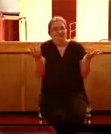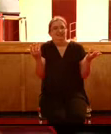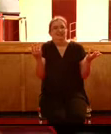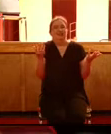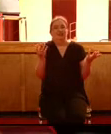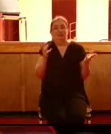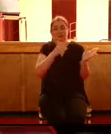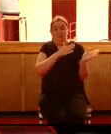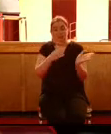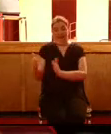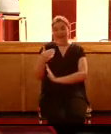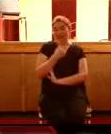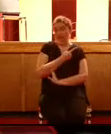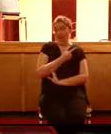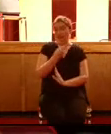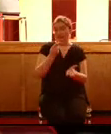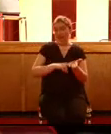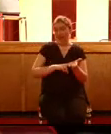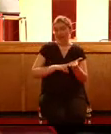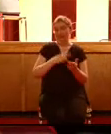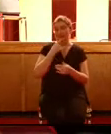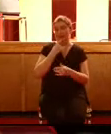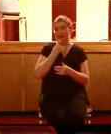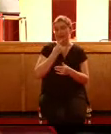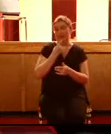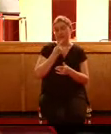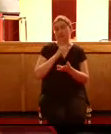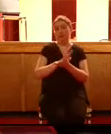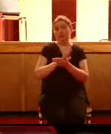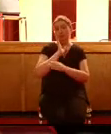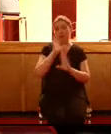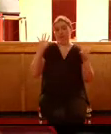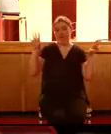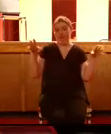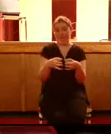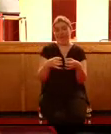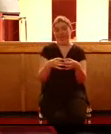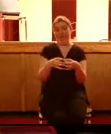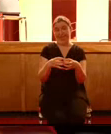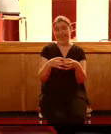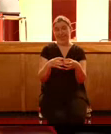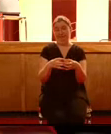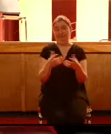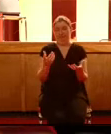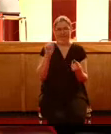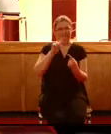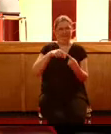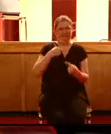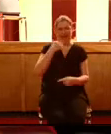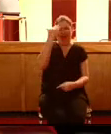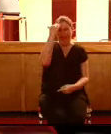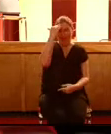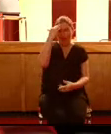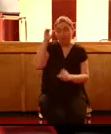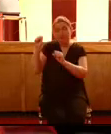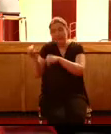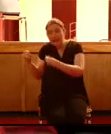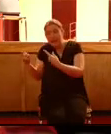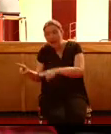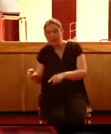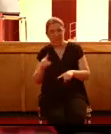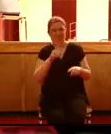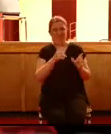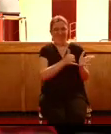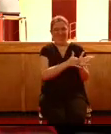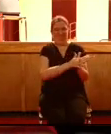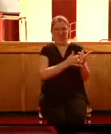she signed says that the schools will consolidate. Until I know what can and can't happen from the state, that's